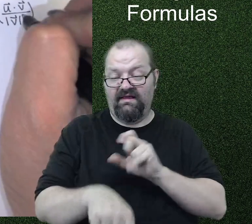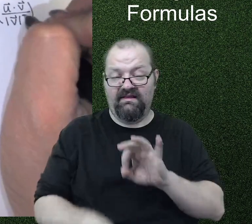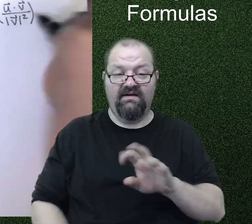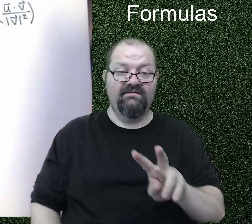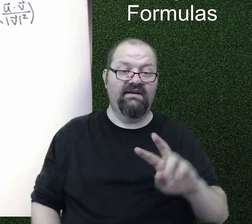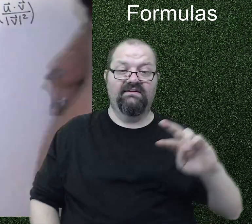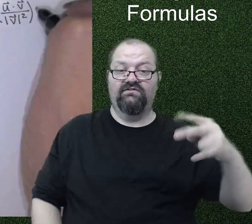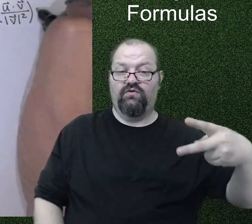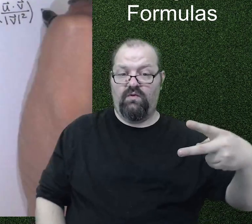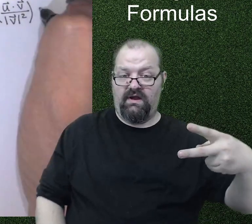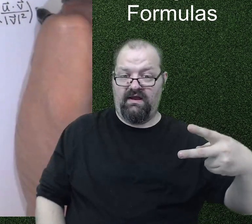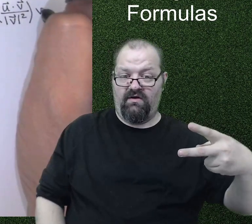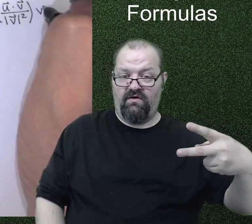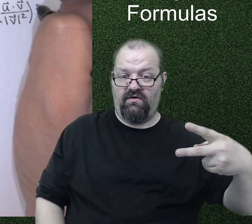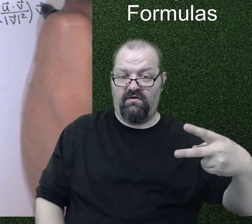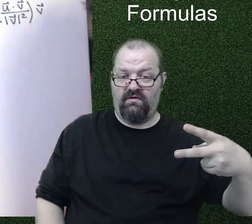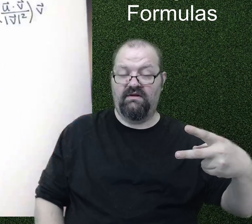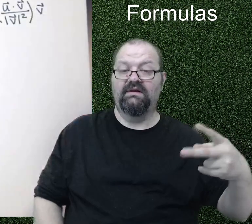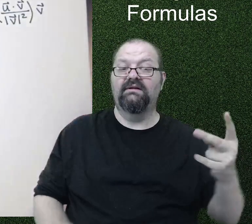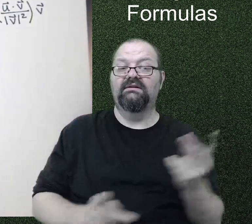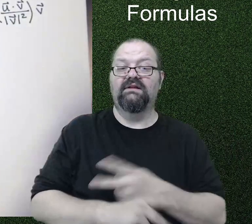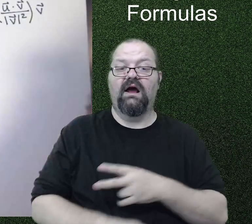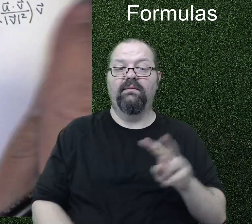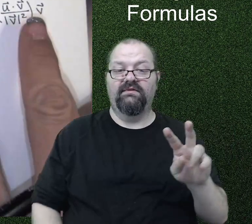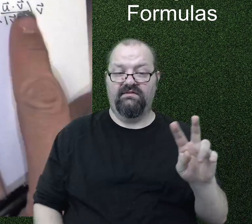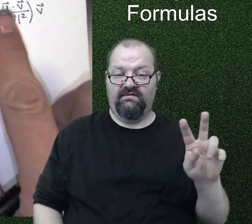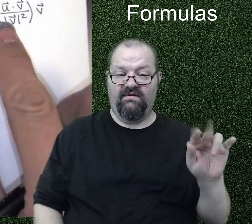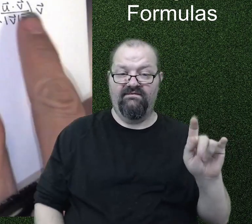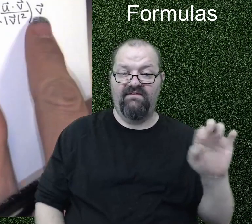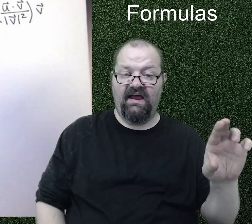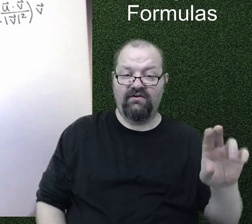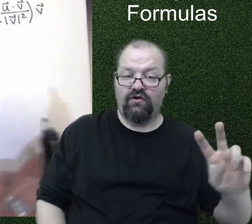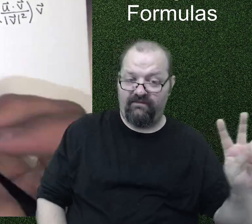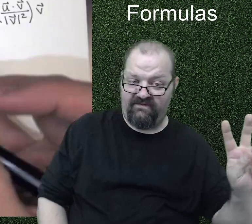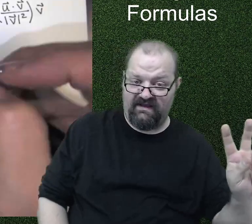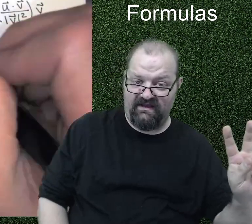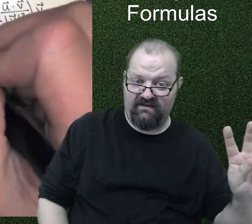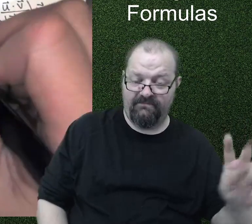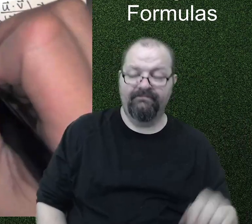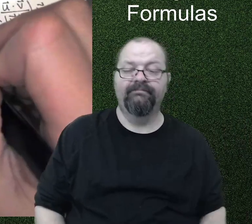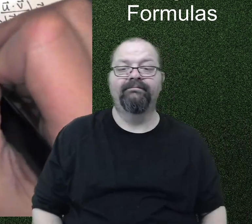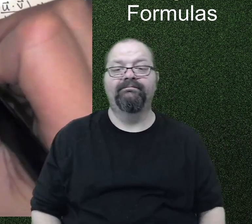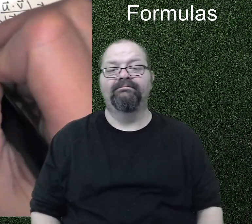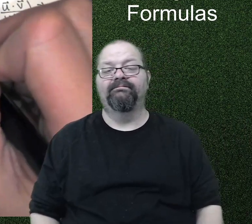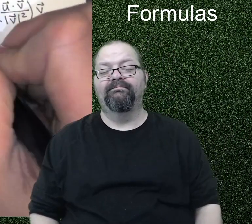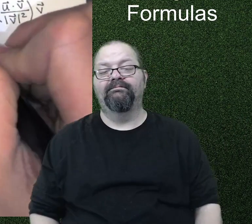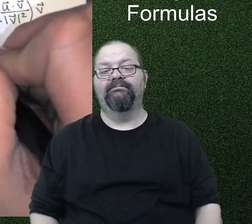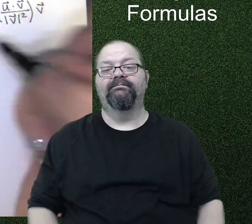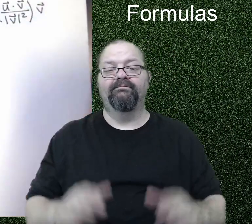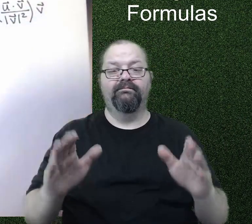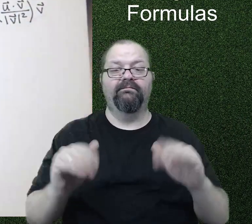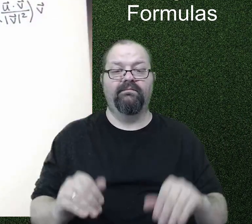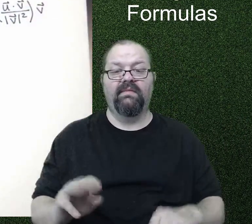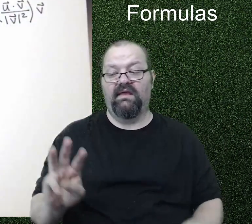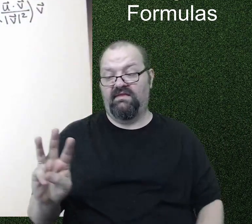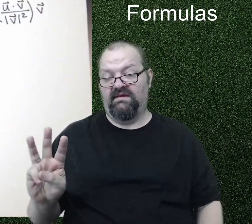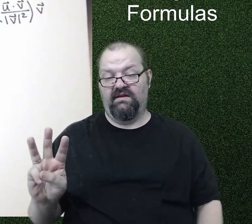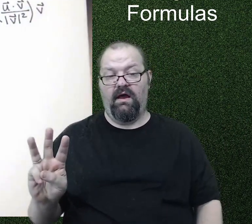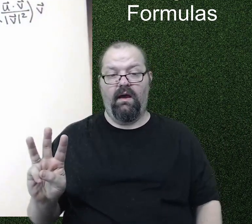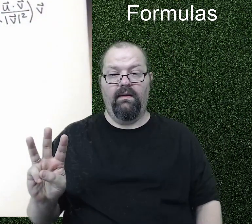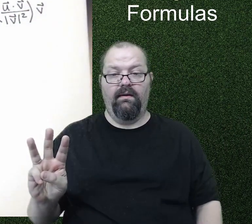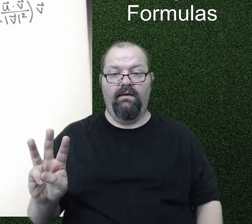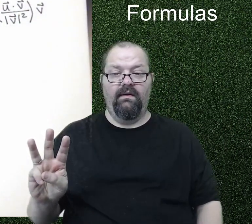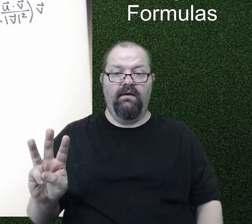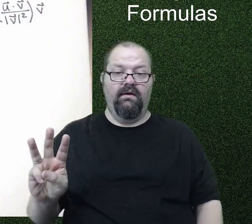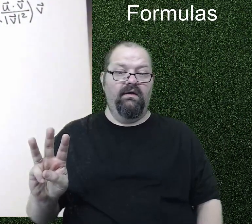squared times the vector V, and that's just a number times V, and W